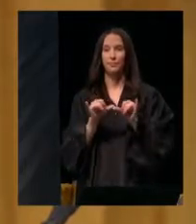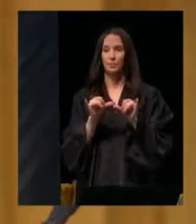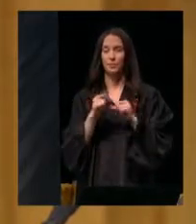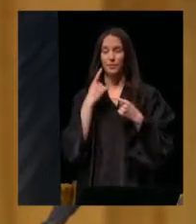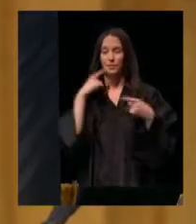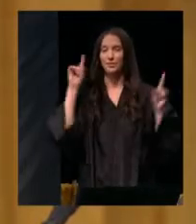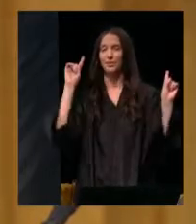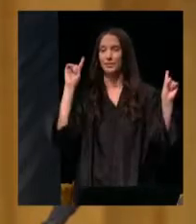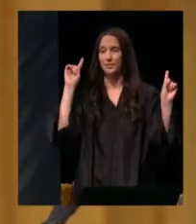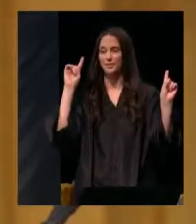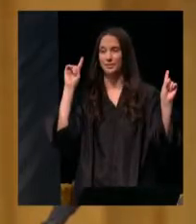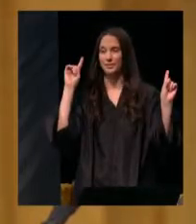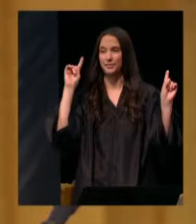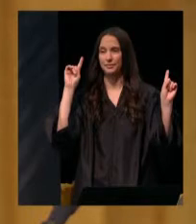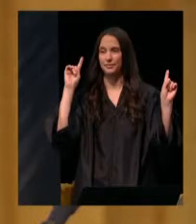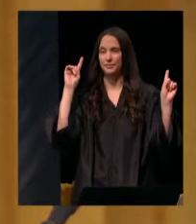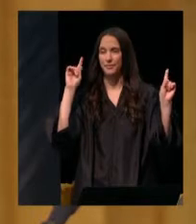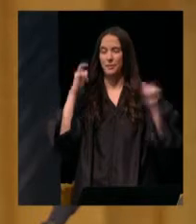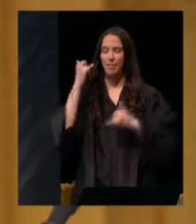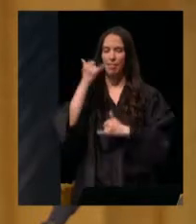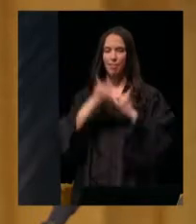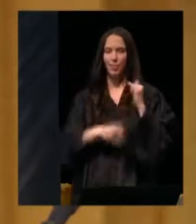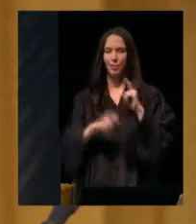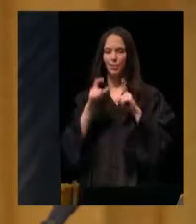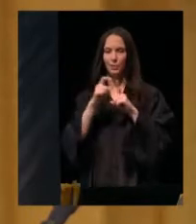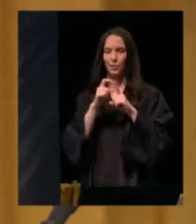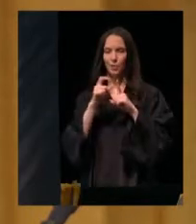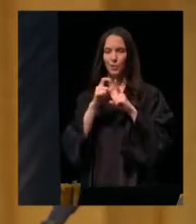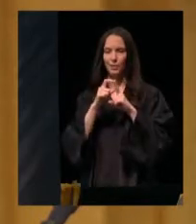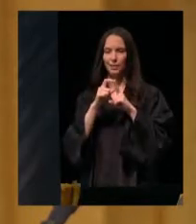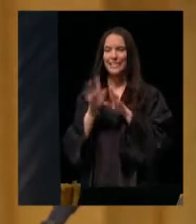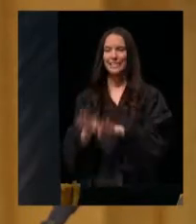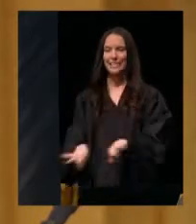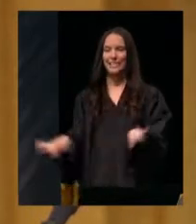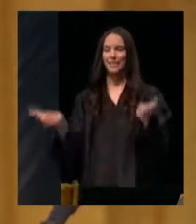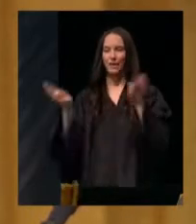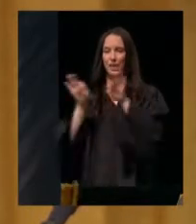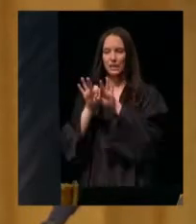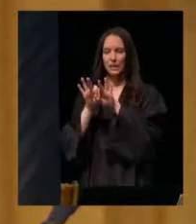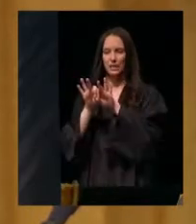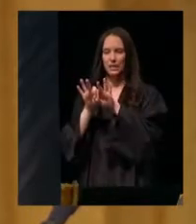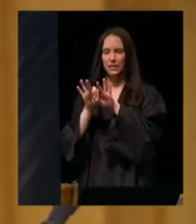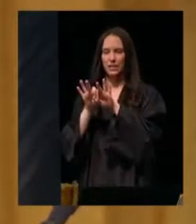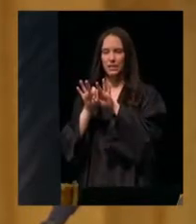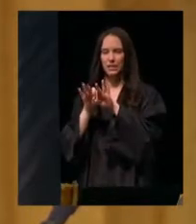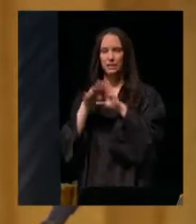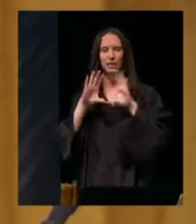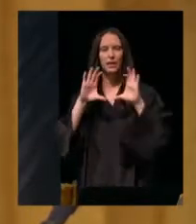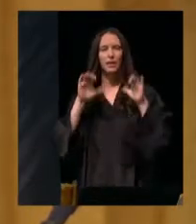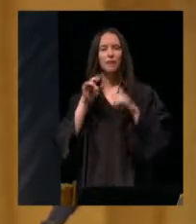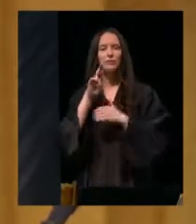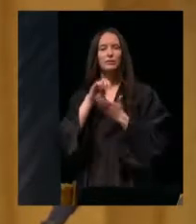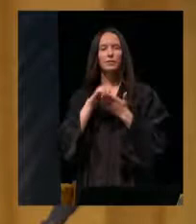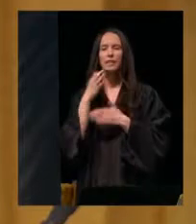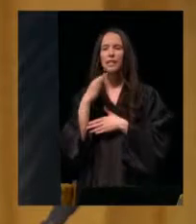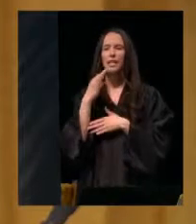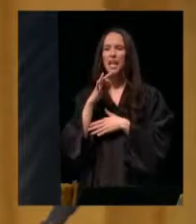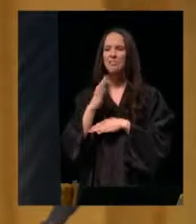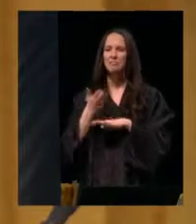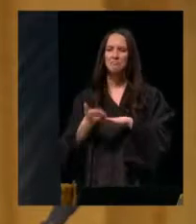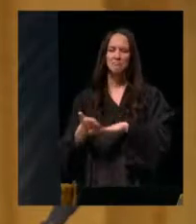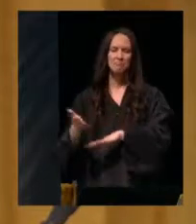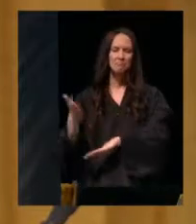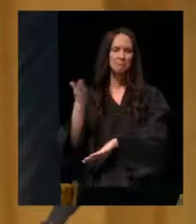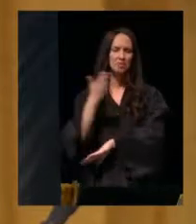This leads me to my last word, significant. The class of 2019 has improved their